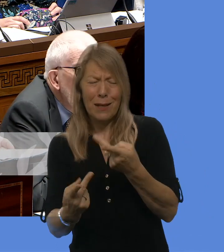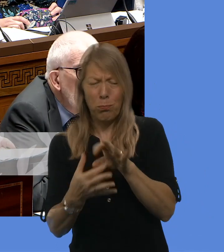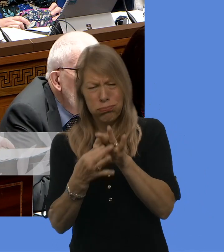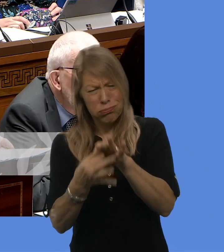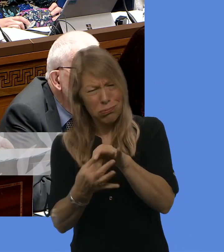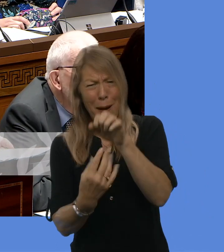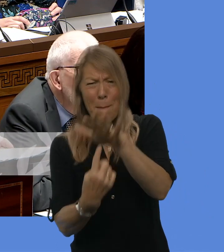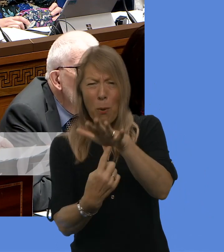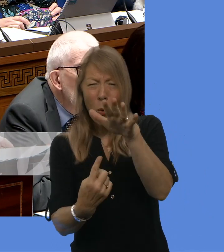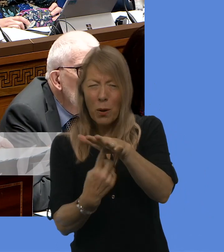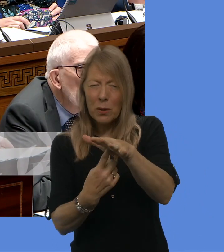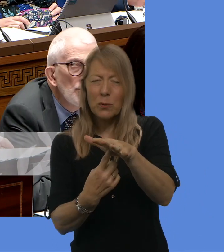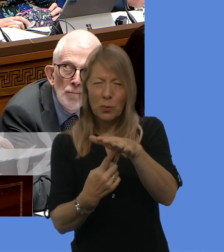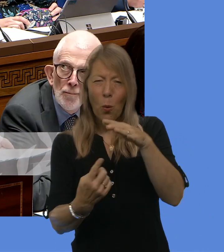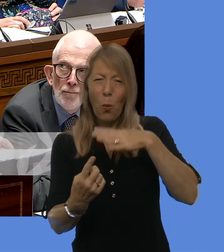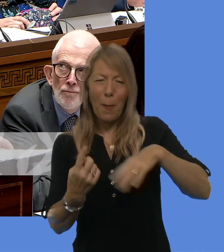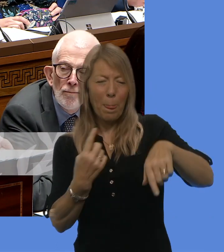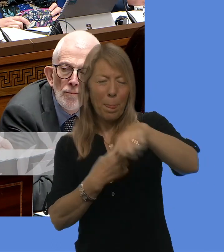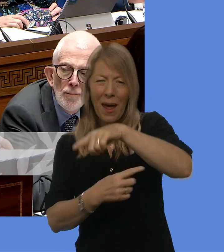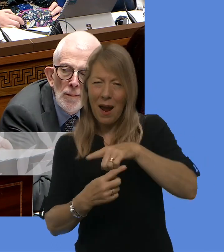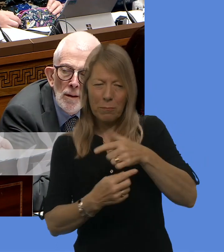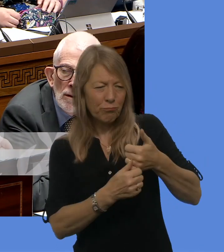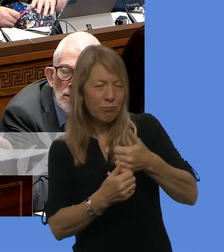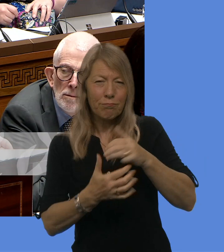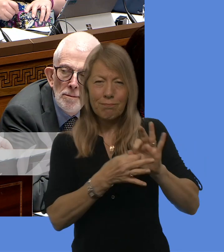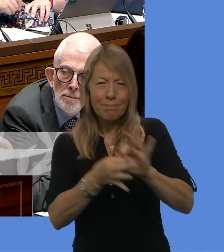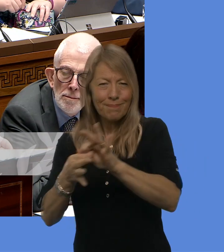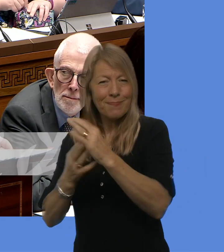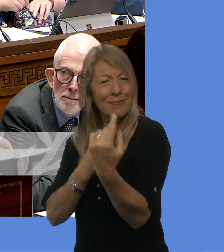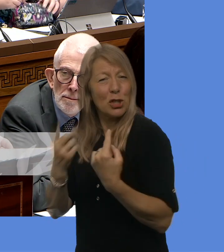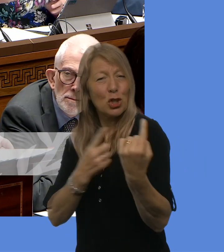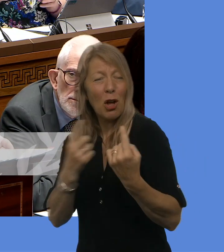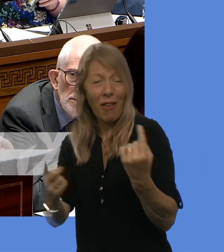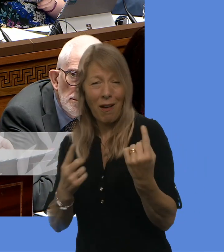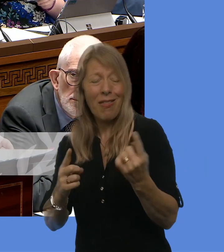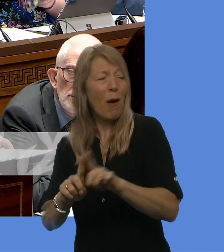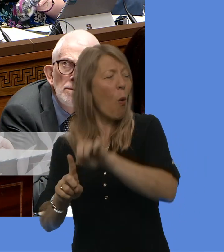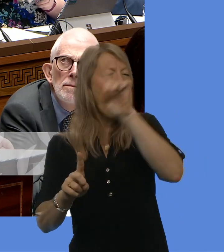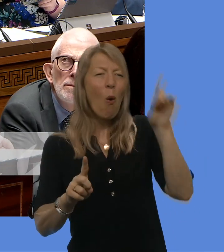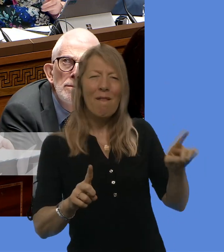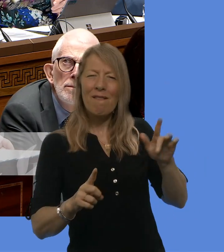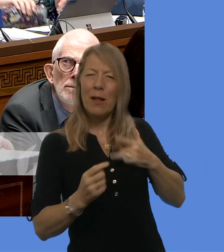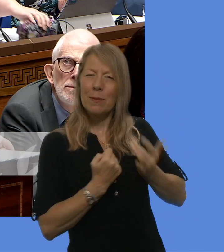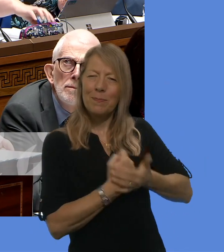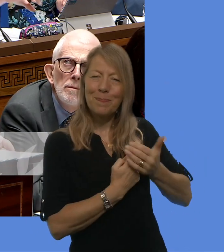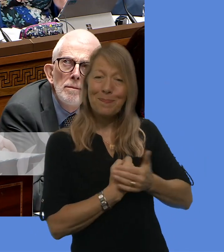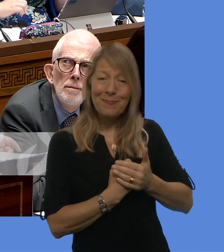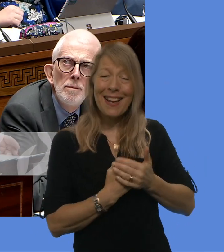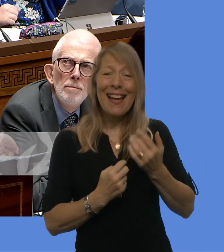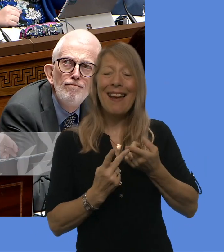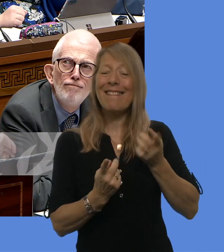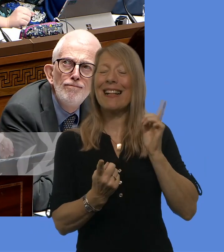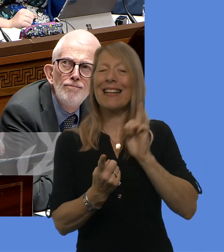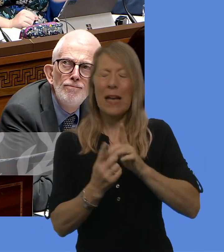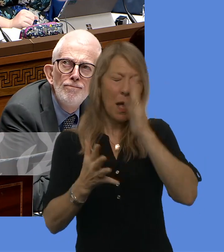for their family while they're apart from the prisoner. And so a lot is at stake when those visits go well or do not go well.